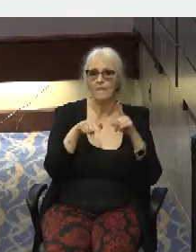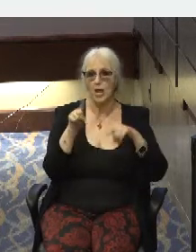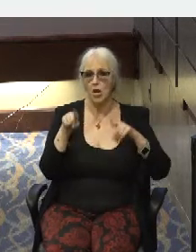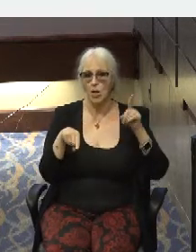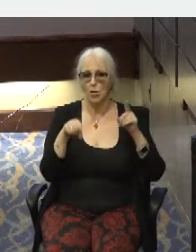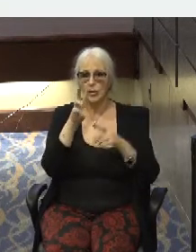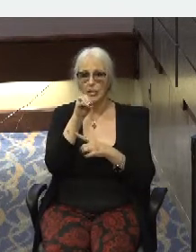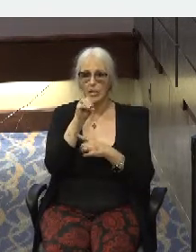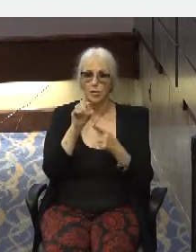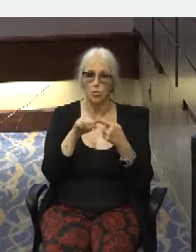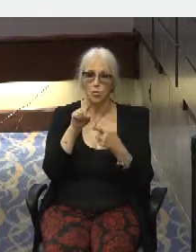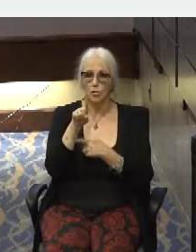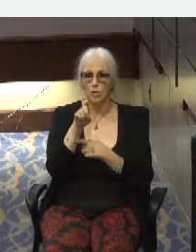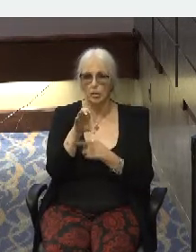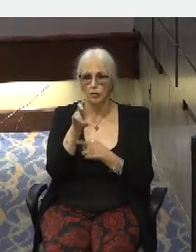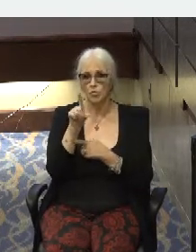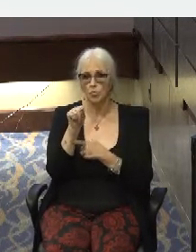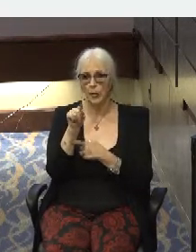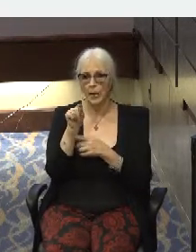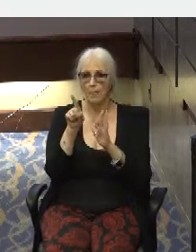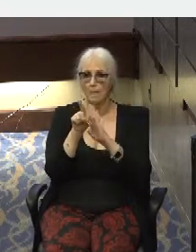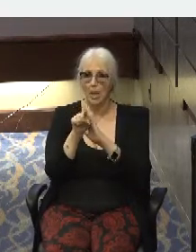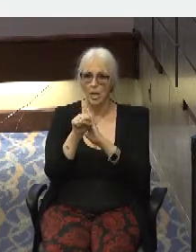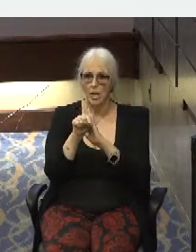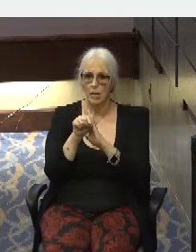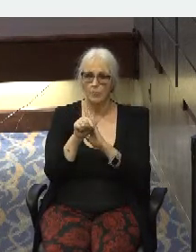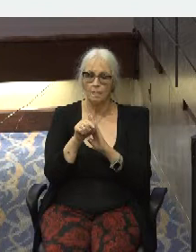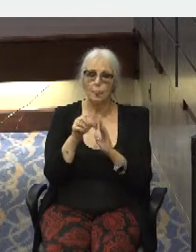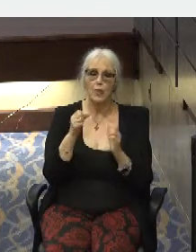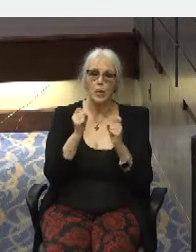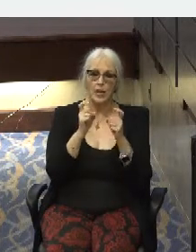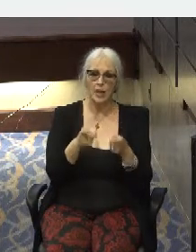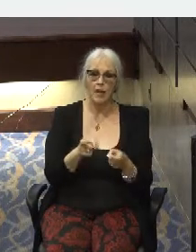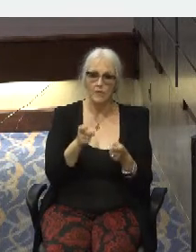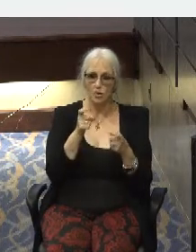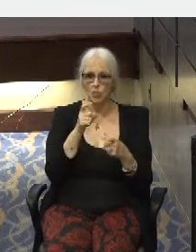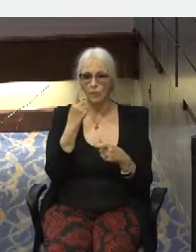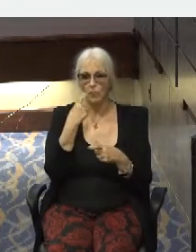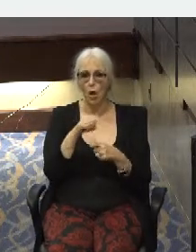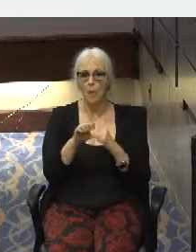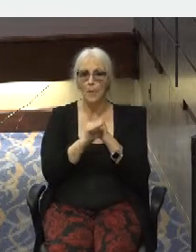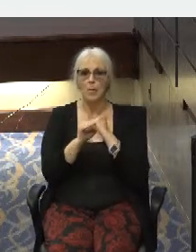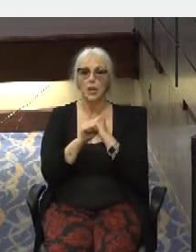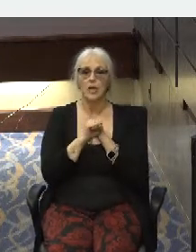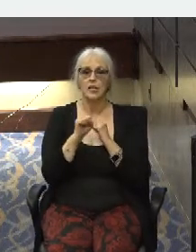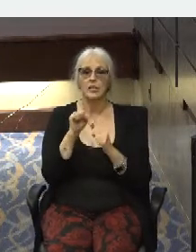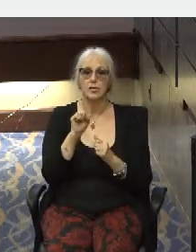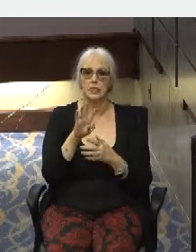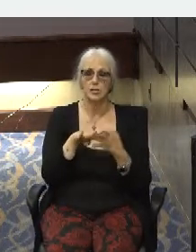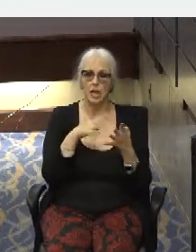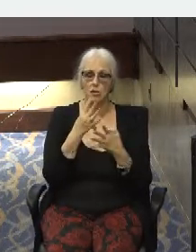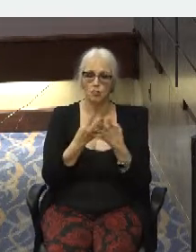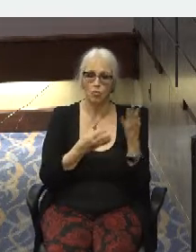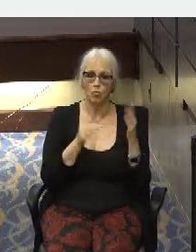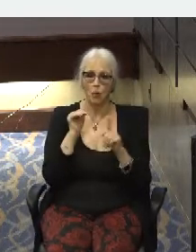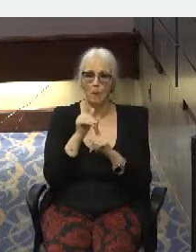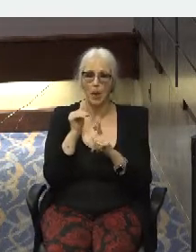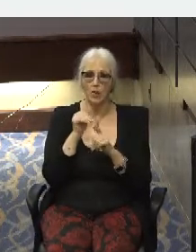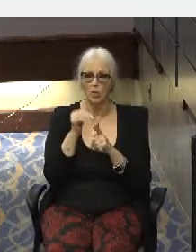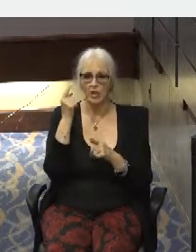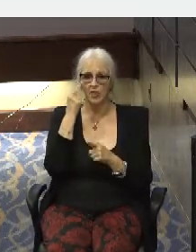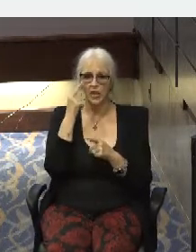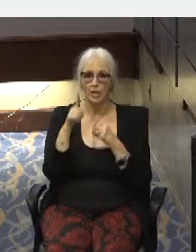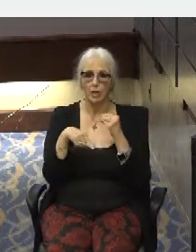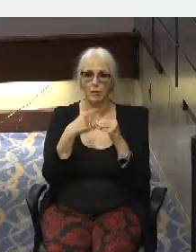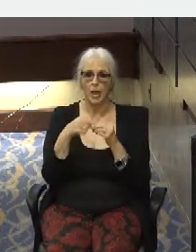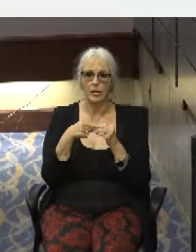to 120 minutes. We went ahead and provided you the details on the current published schedule. And again, just a reminder to think about this in terms